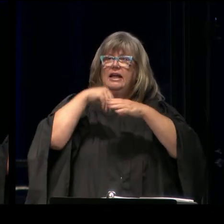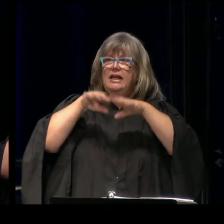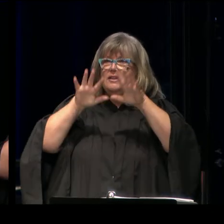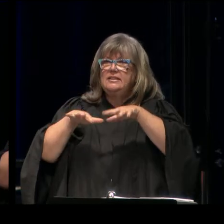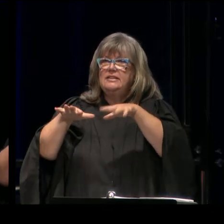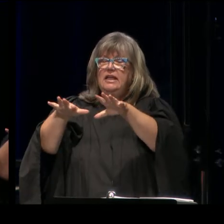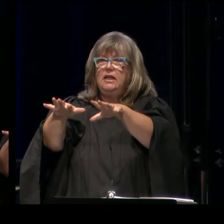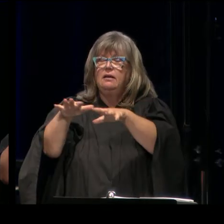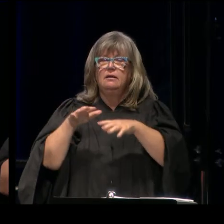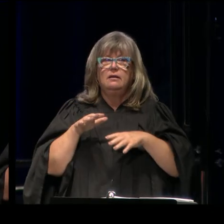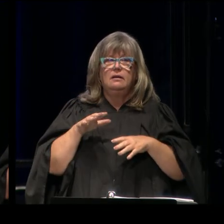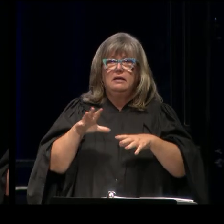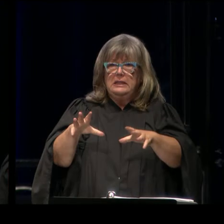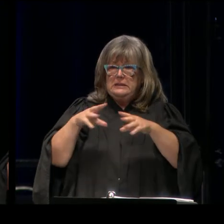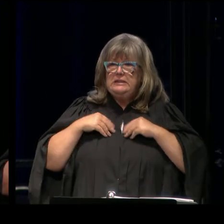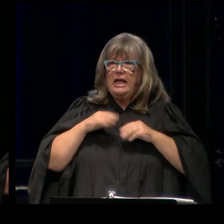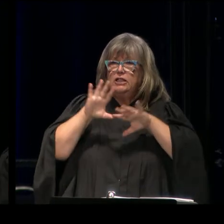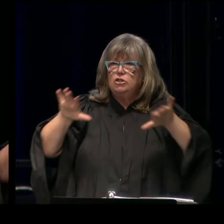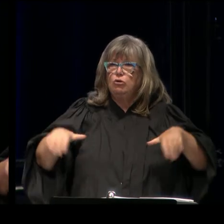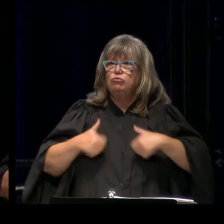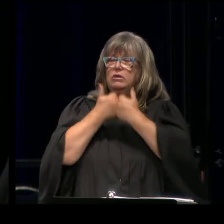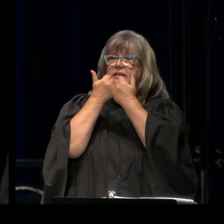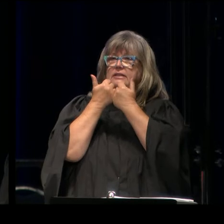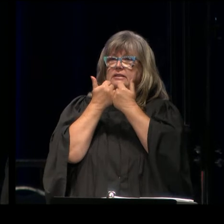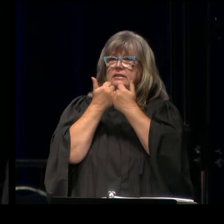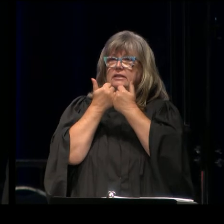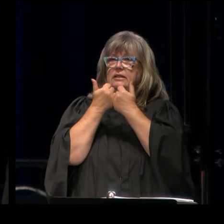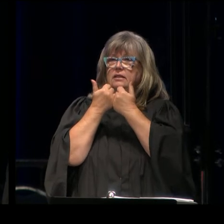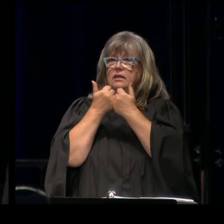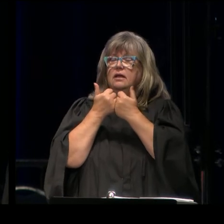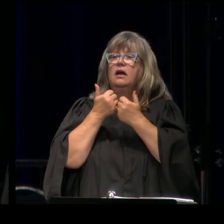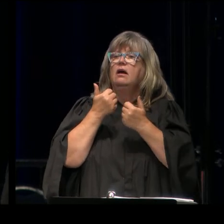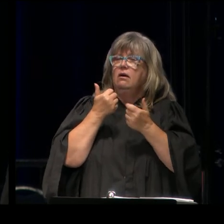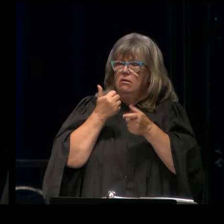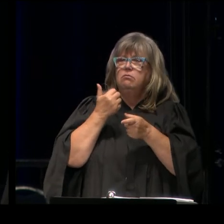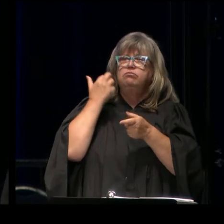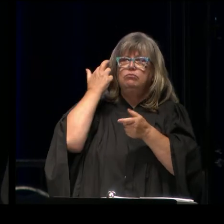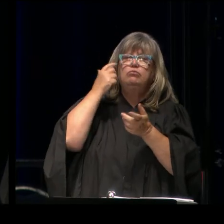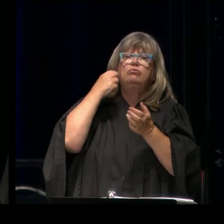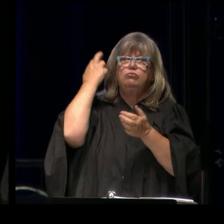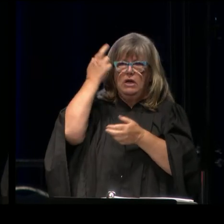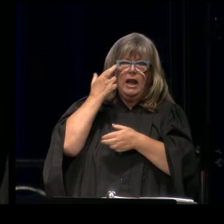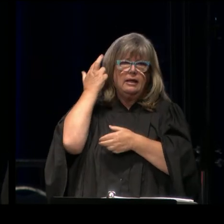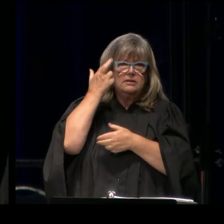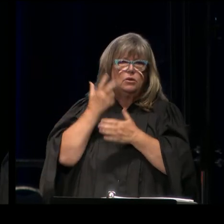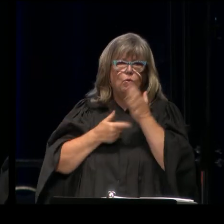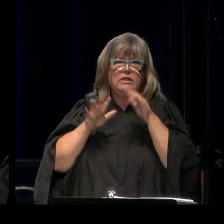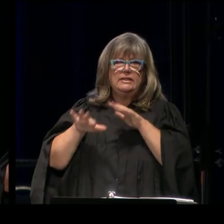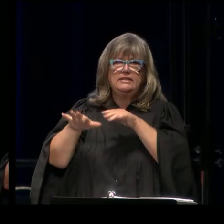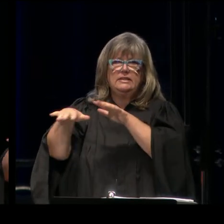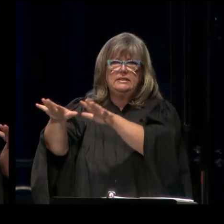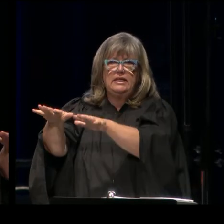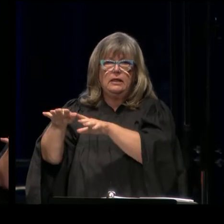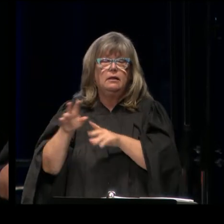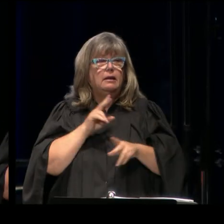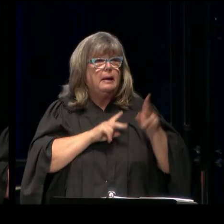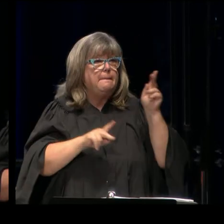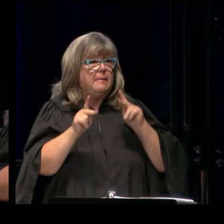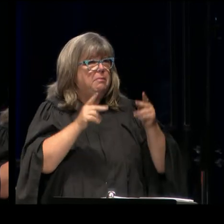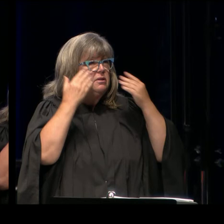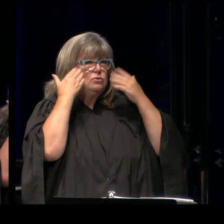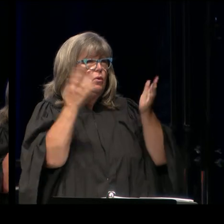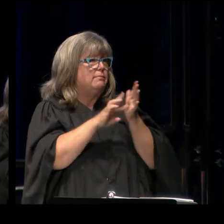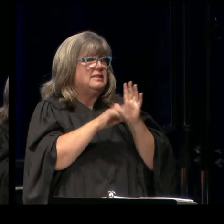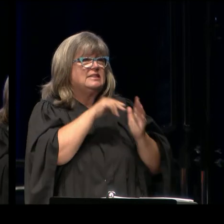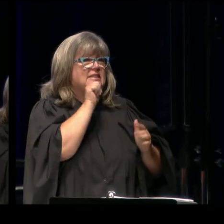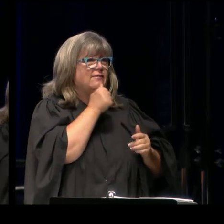risk, and forgets the sea in the sea. No one knows the suffering until they have